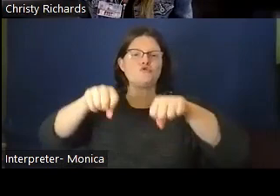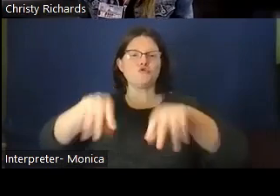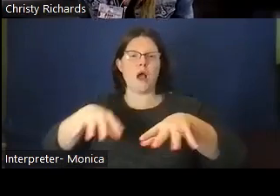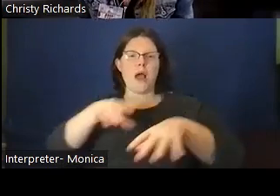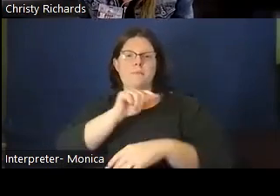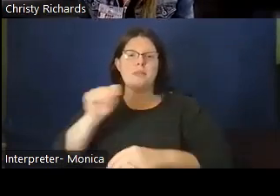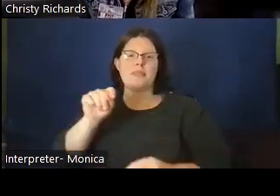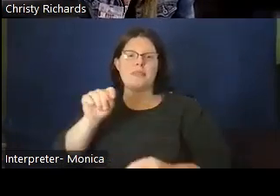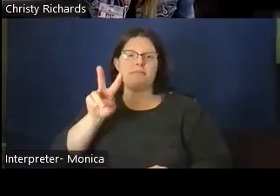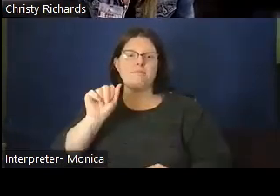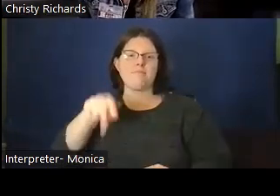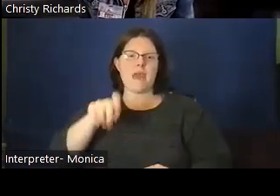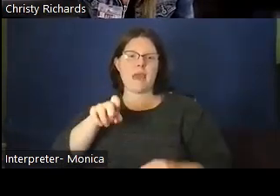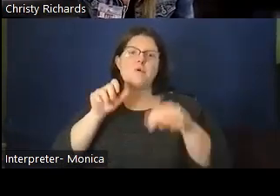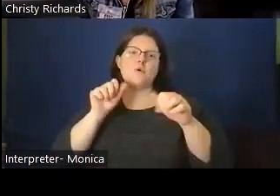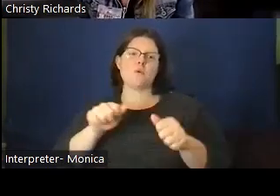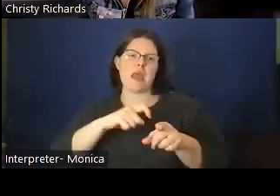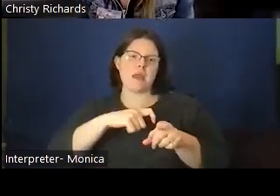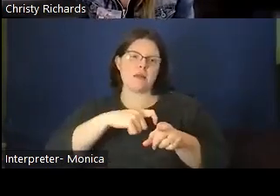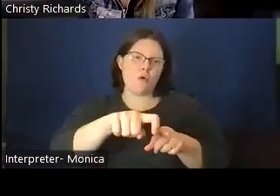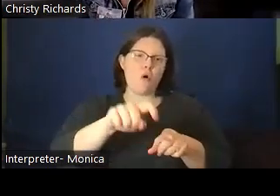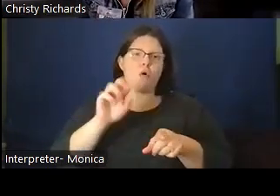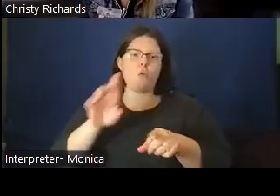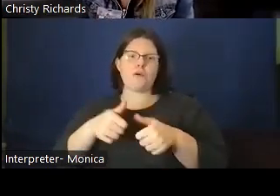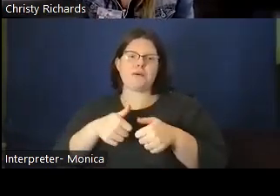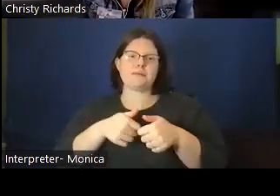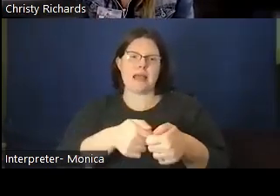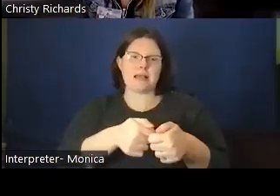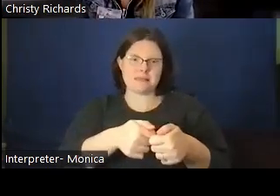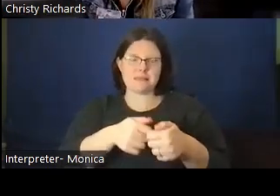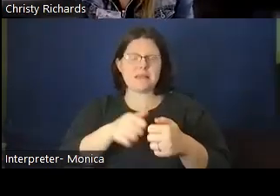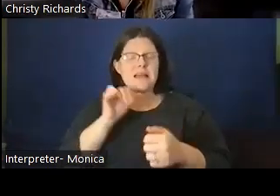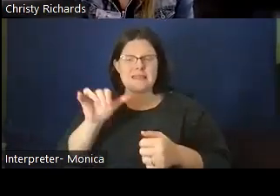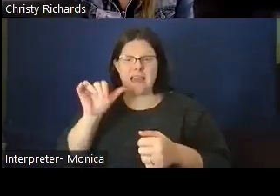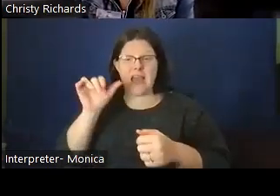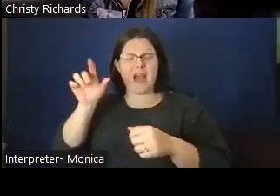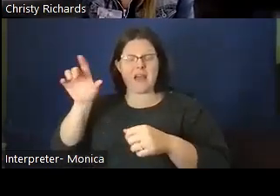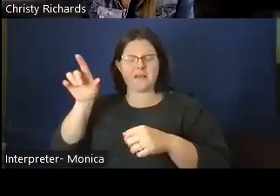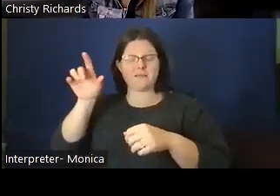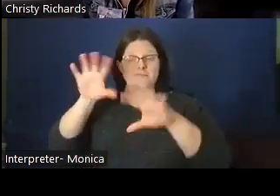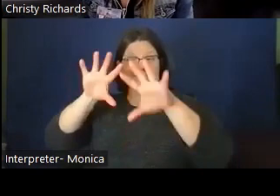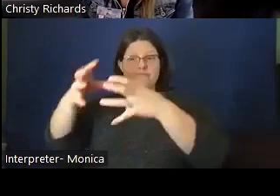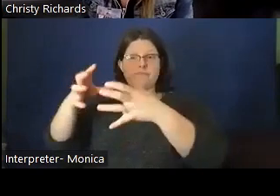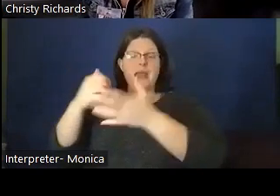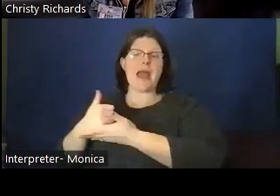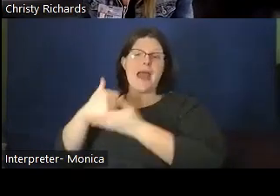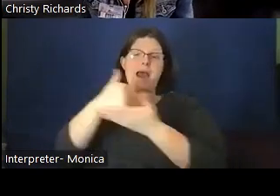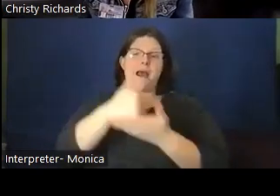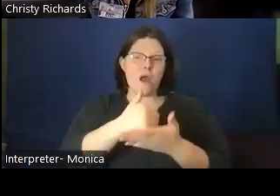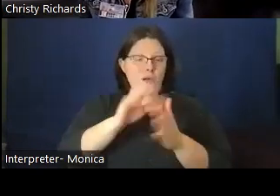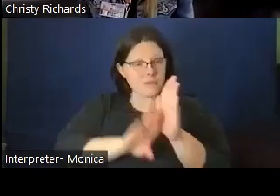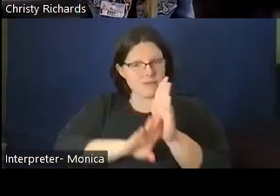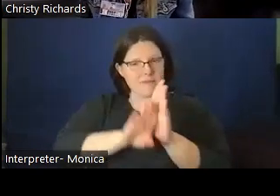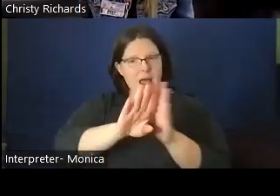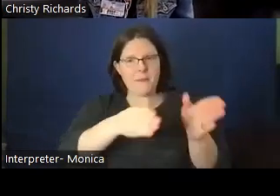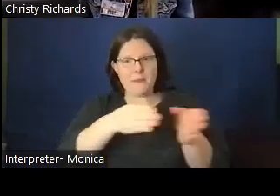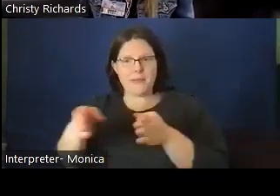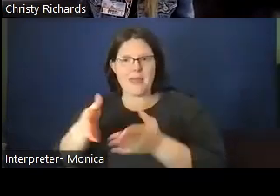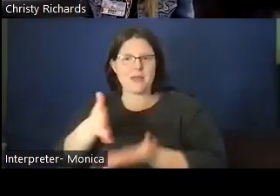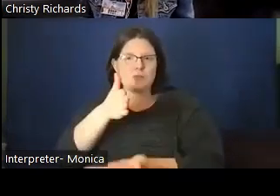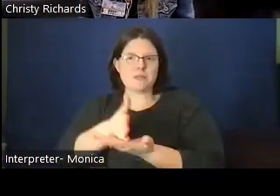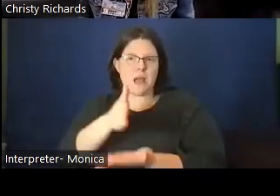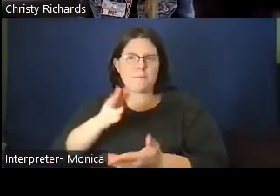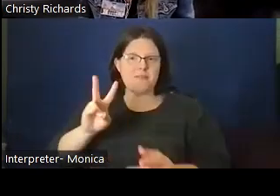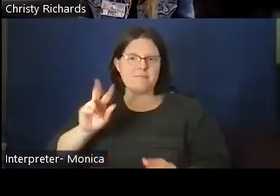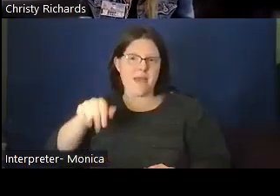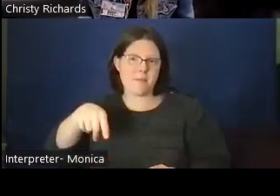text line. And they actually help them with a plan to stop vaping, and they check back in with them via